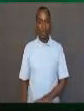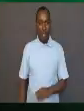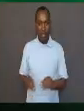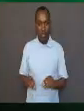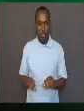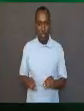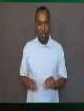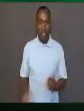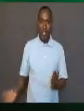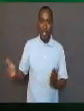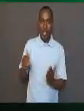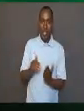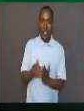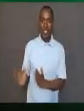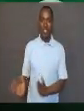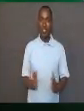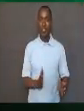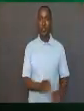Students, let's get ready.